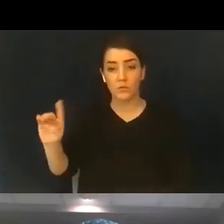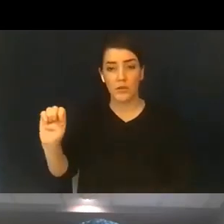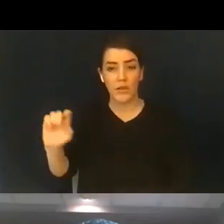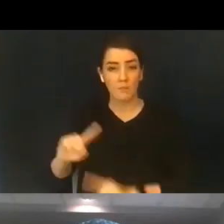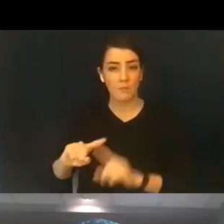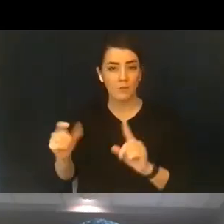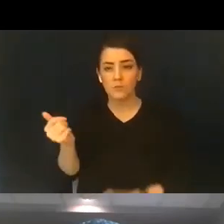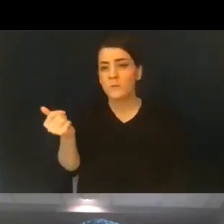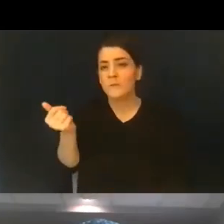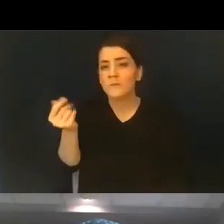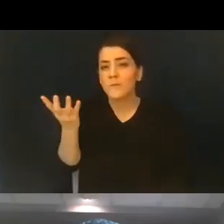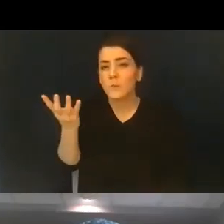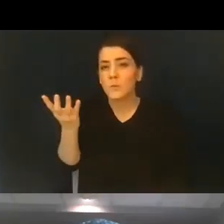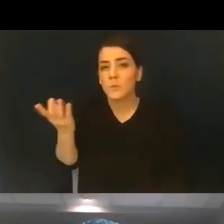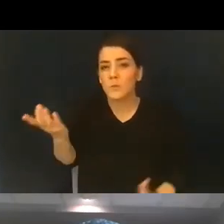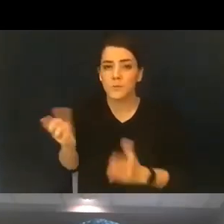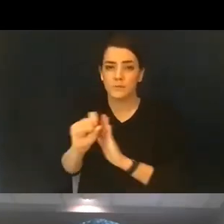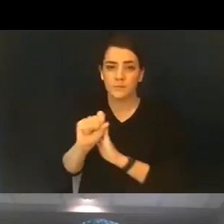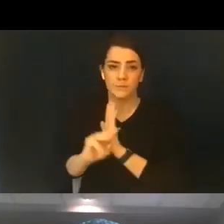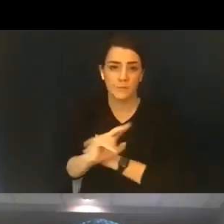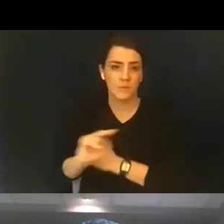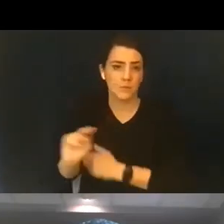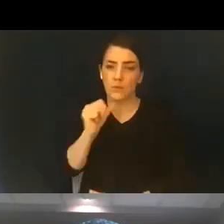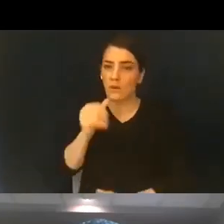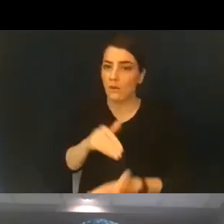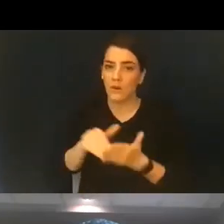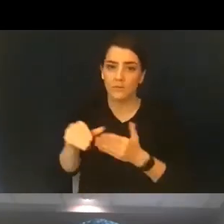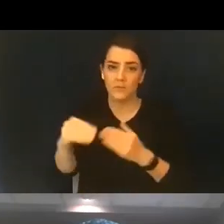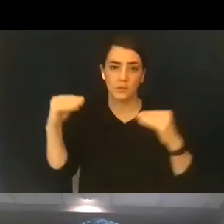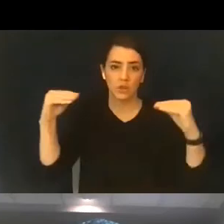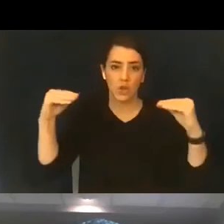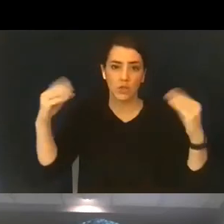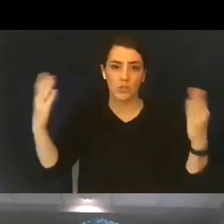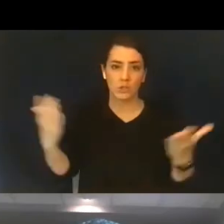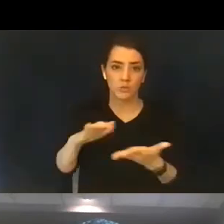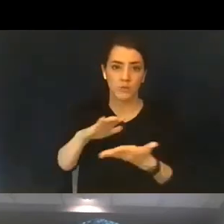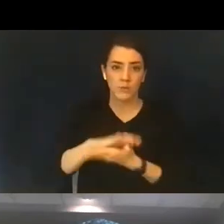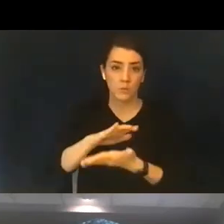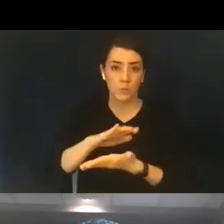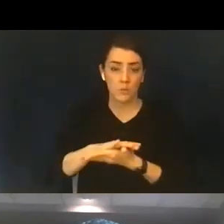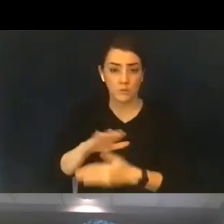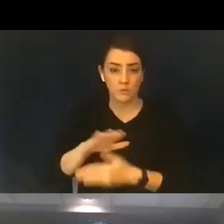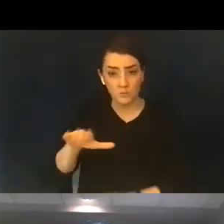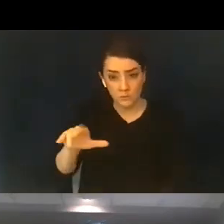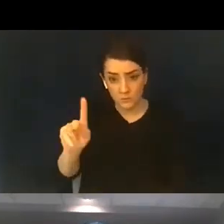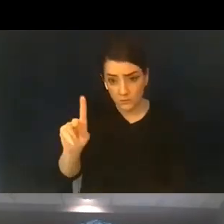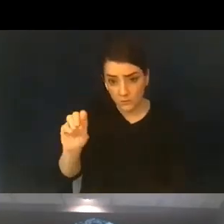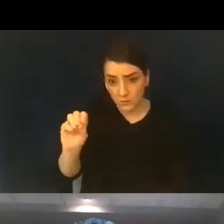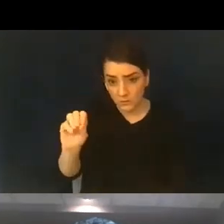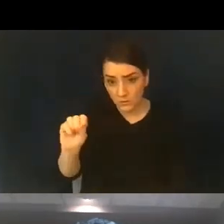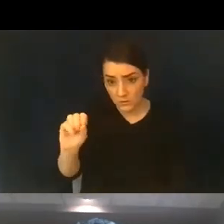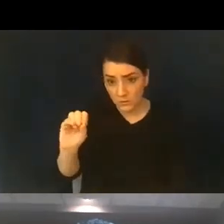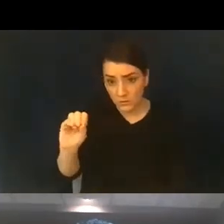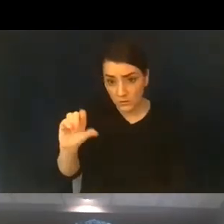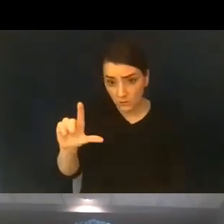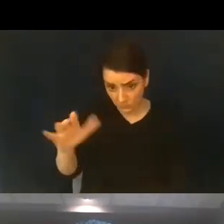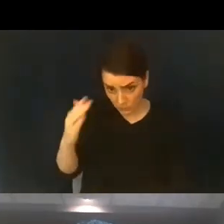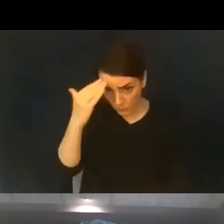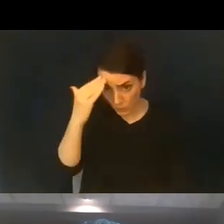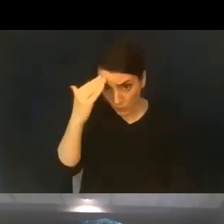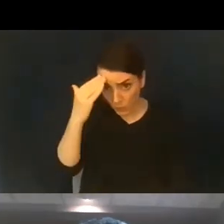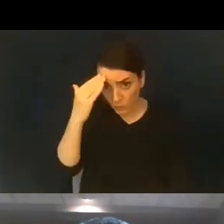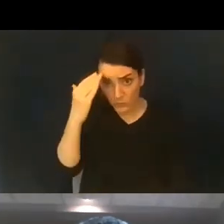it's not something that's commonly taught in schools. I don't know if you have a sense, Kosol, how common it would be to talk about the genocide in